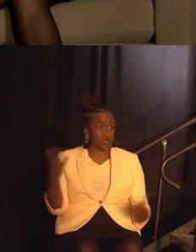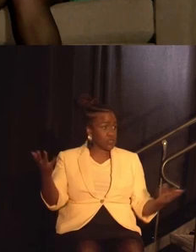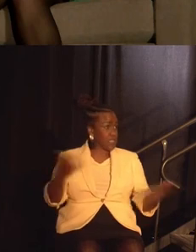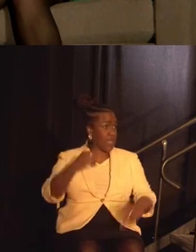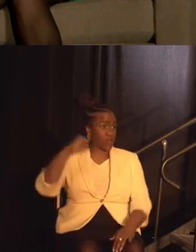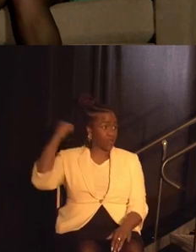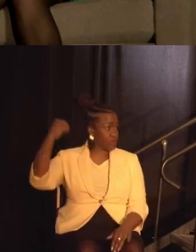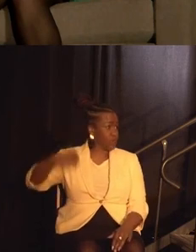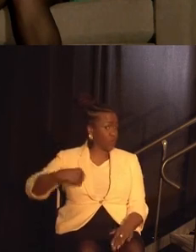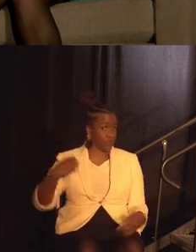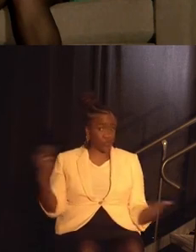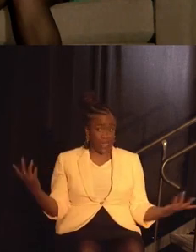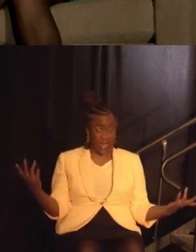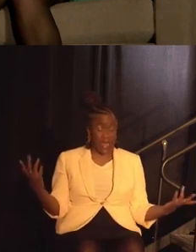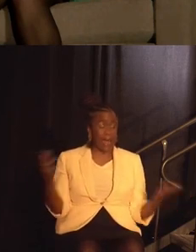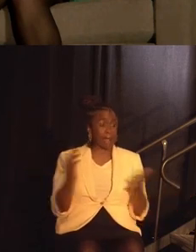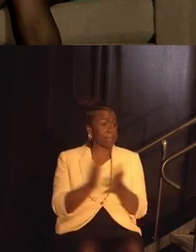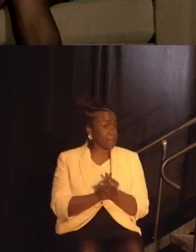Woo.